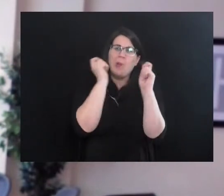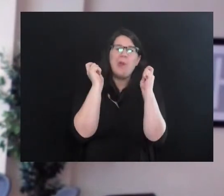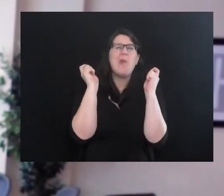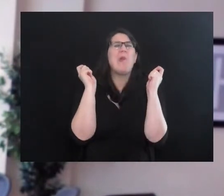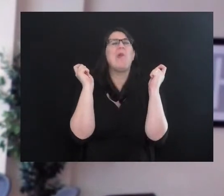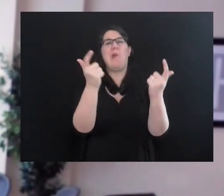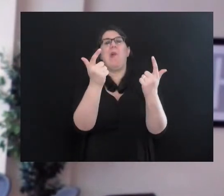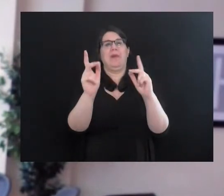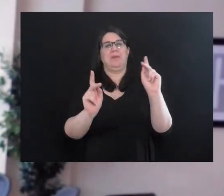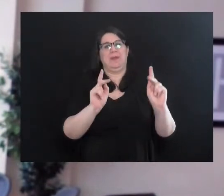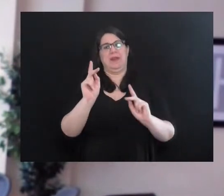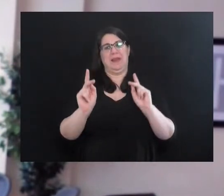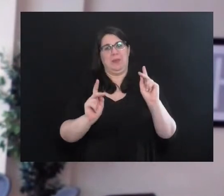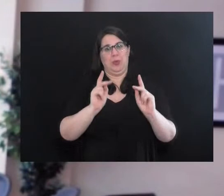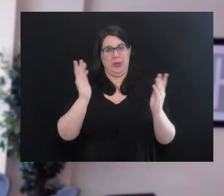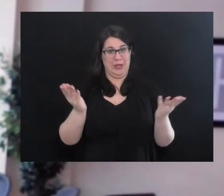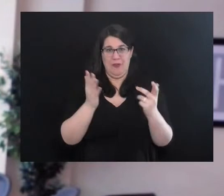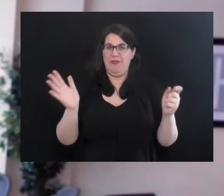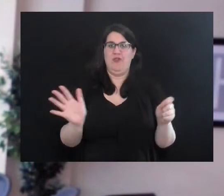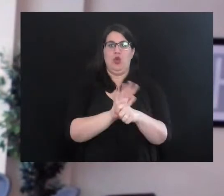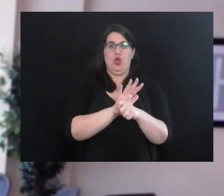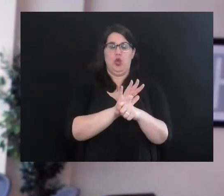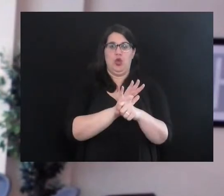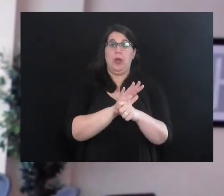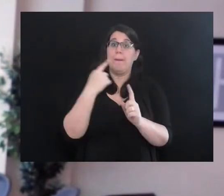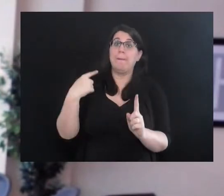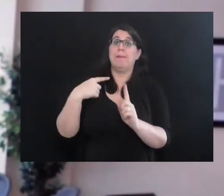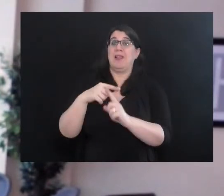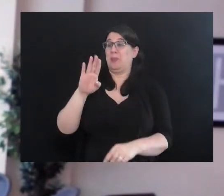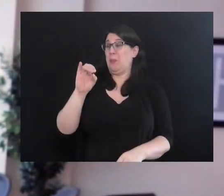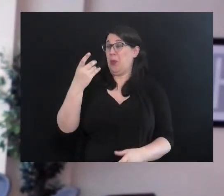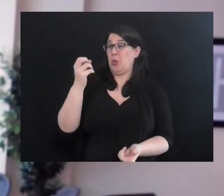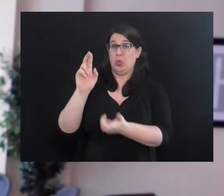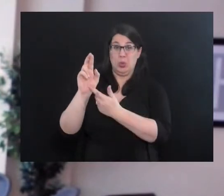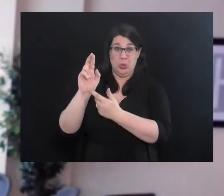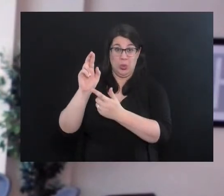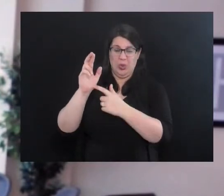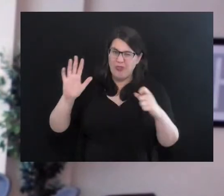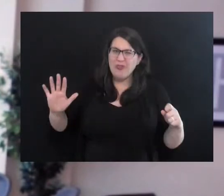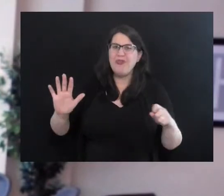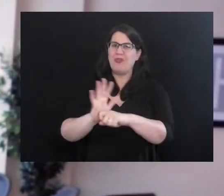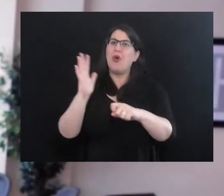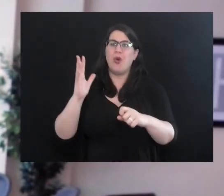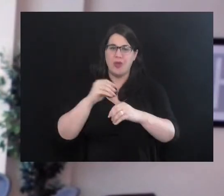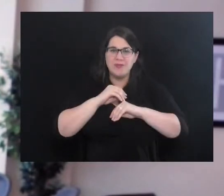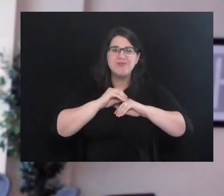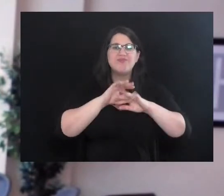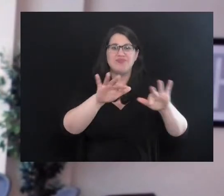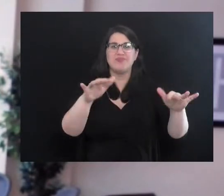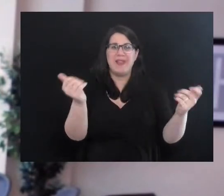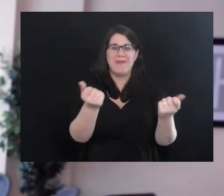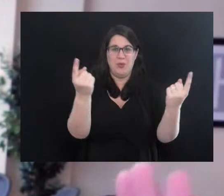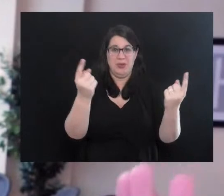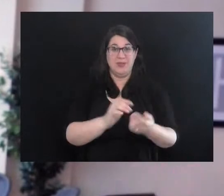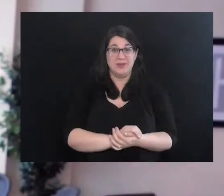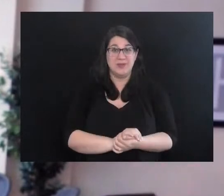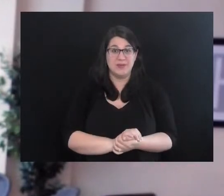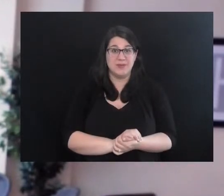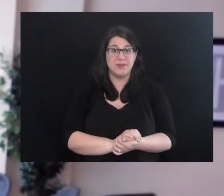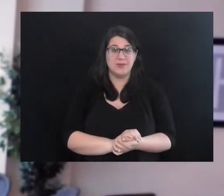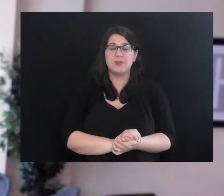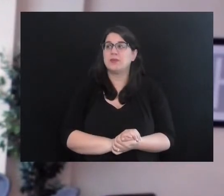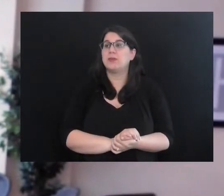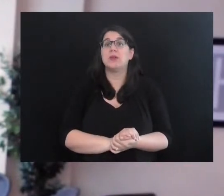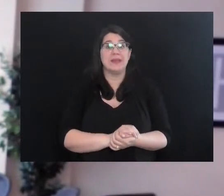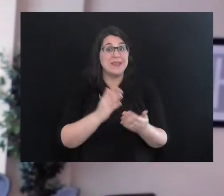our population fully. We're boosting the part of our population that is eligible, but particularly for